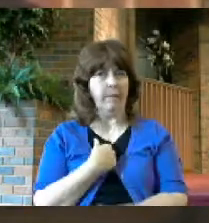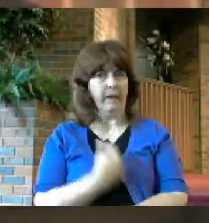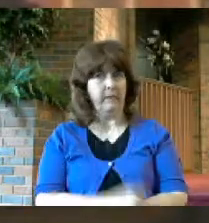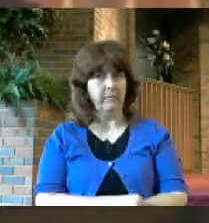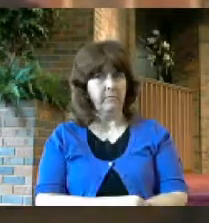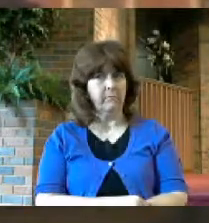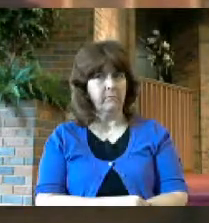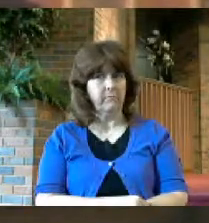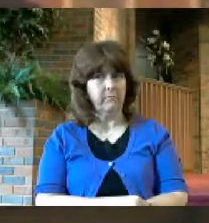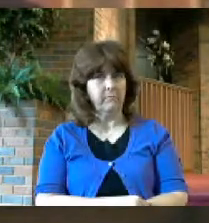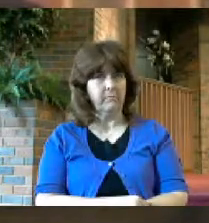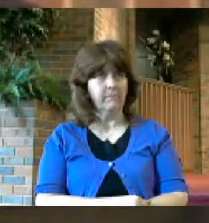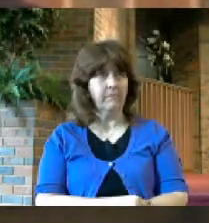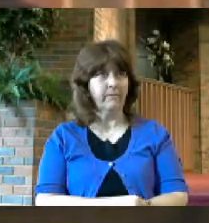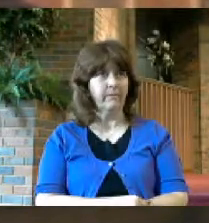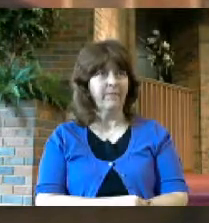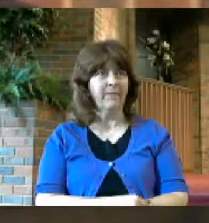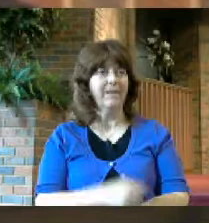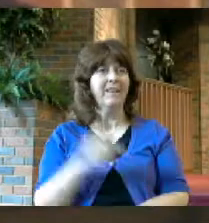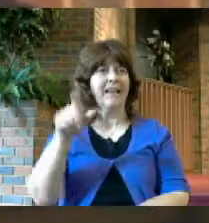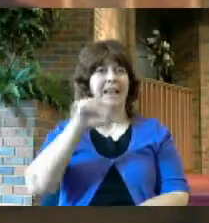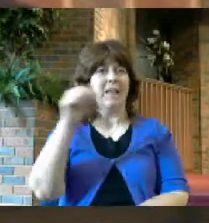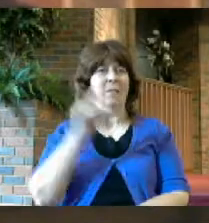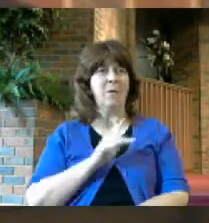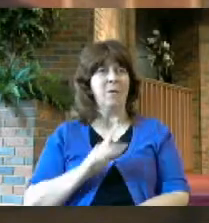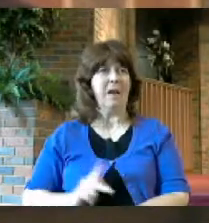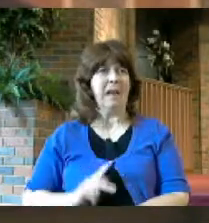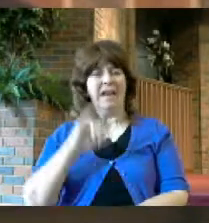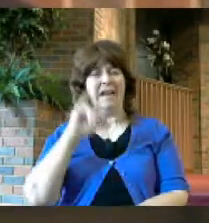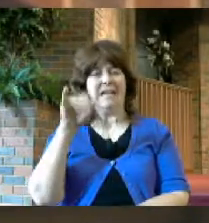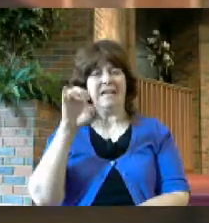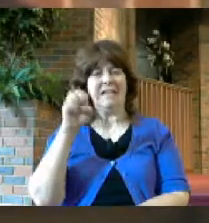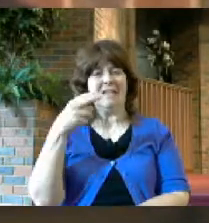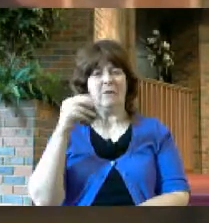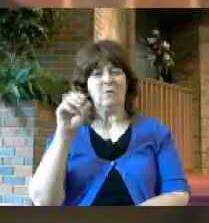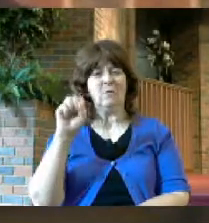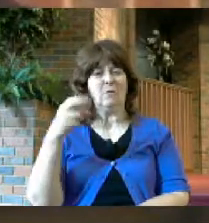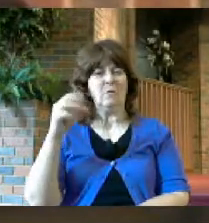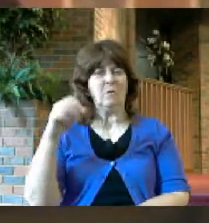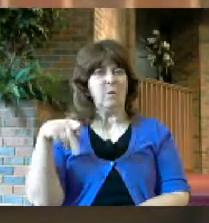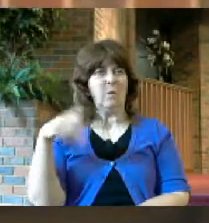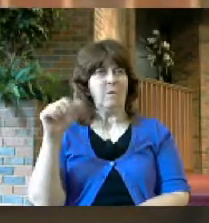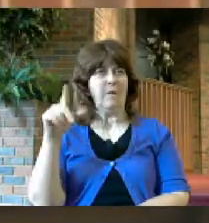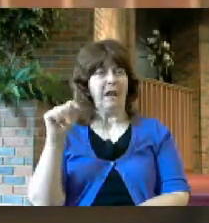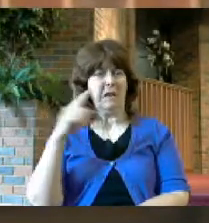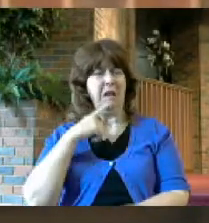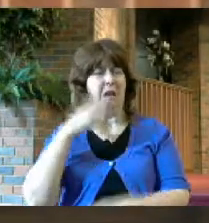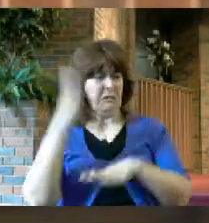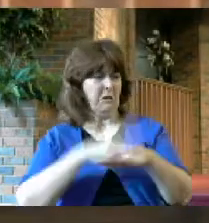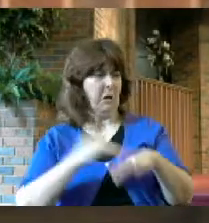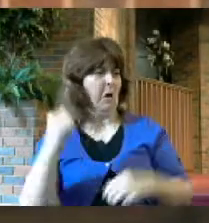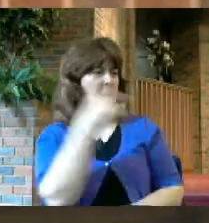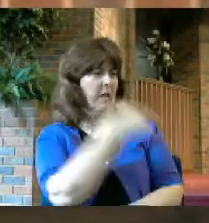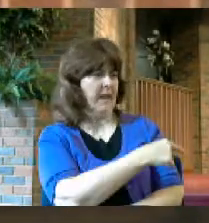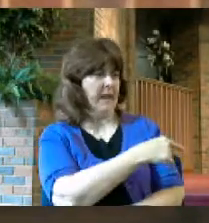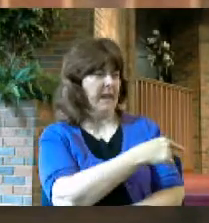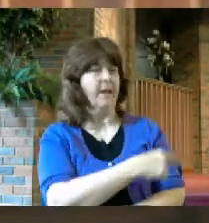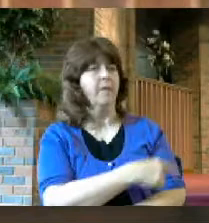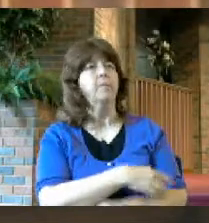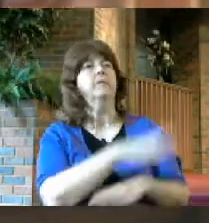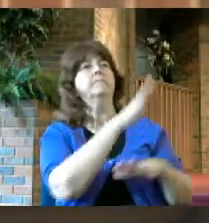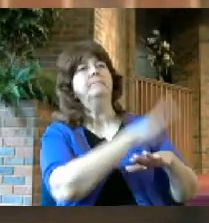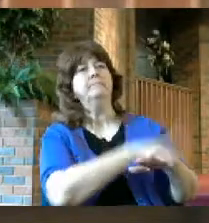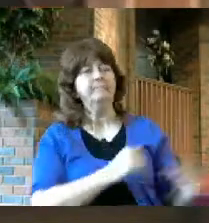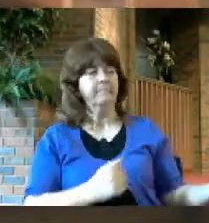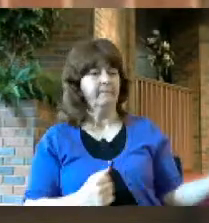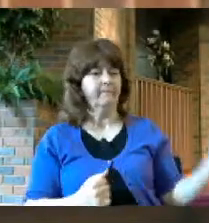And Jehoshaphat says, "Well, can we call him?" So they call in Micaiah. And Micaiah has been warned